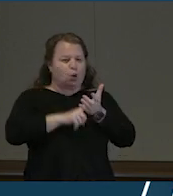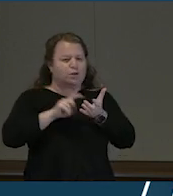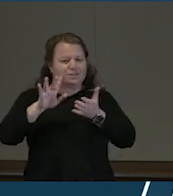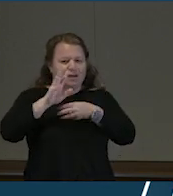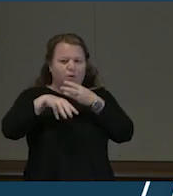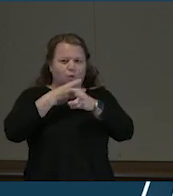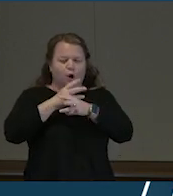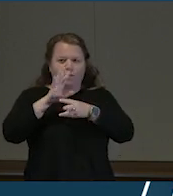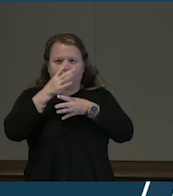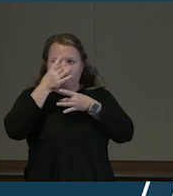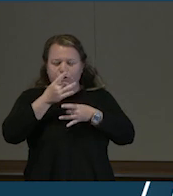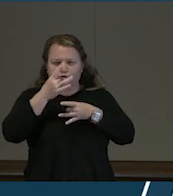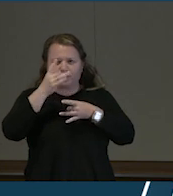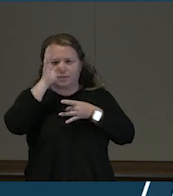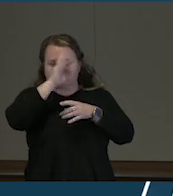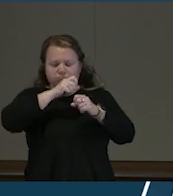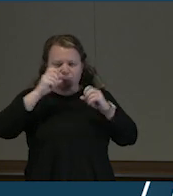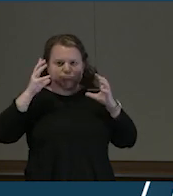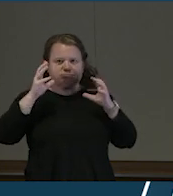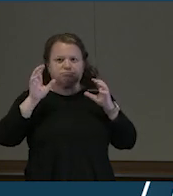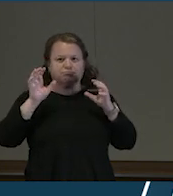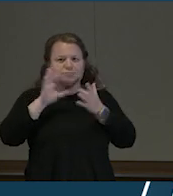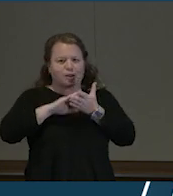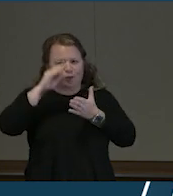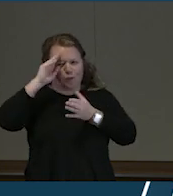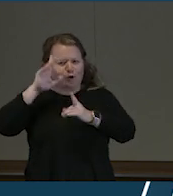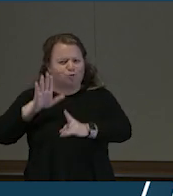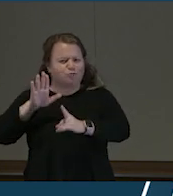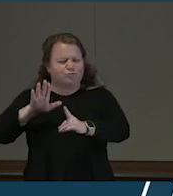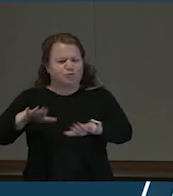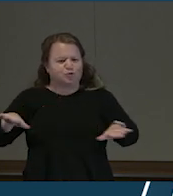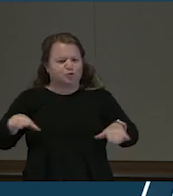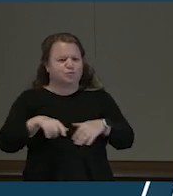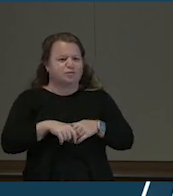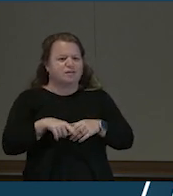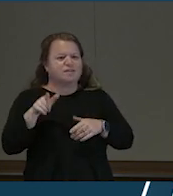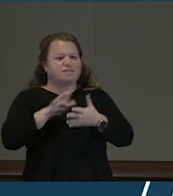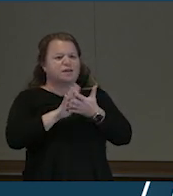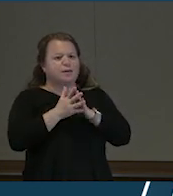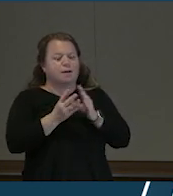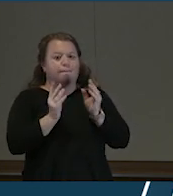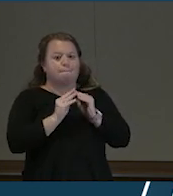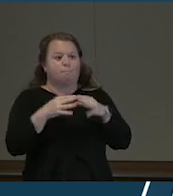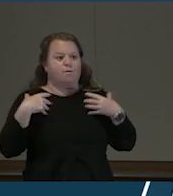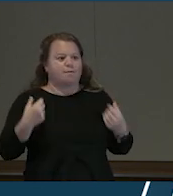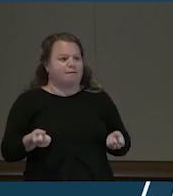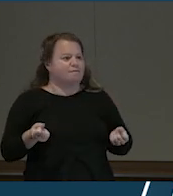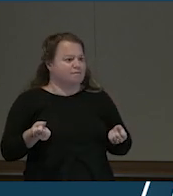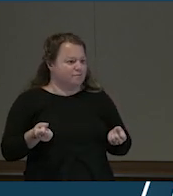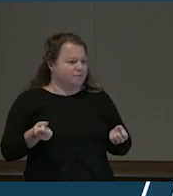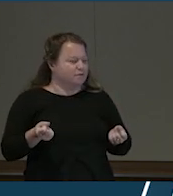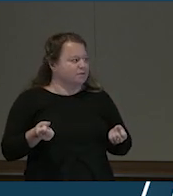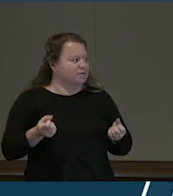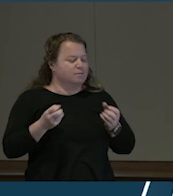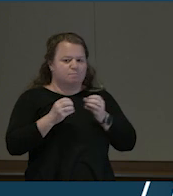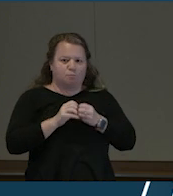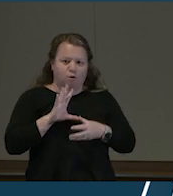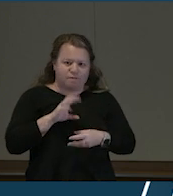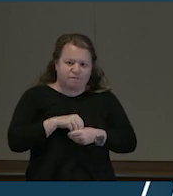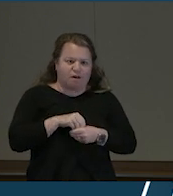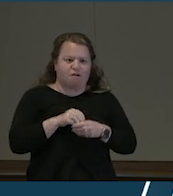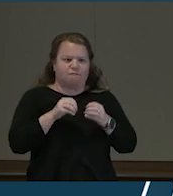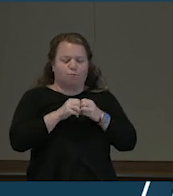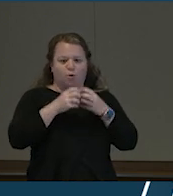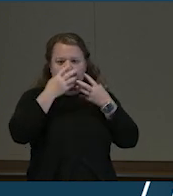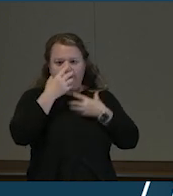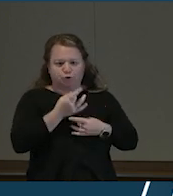bit more. And you'll begin to see that as we're doing this, they start to become more confident. They're more involved. They're more